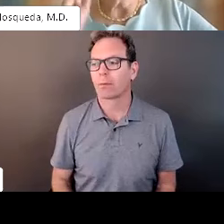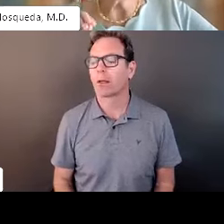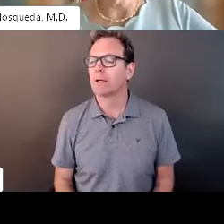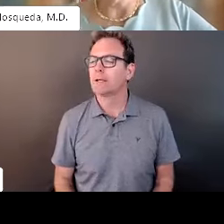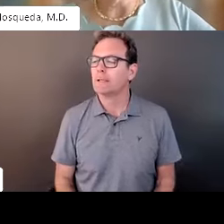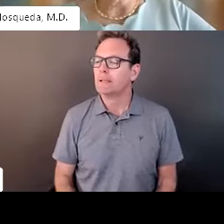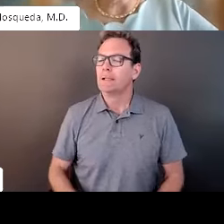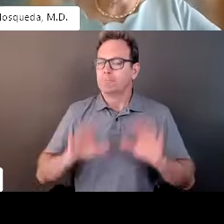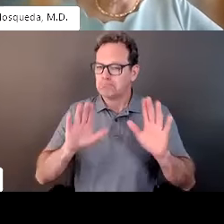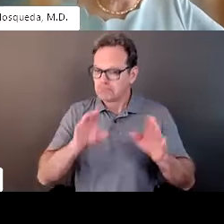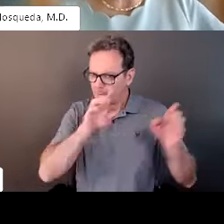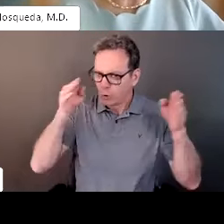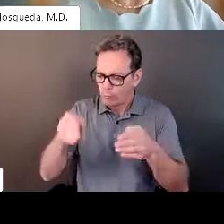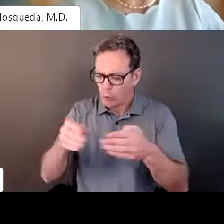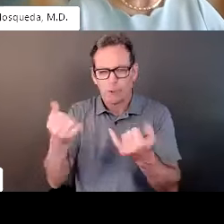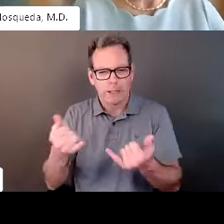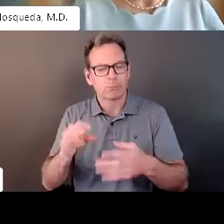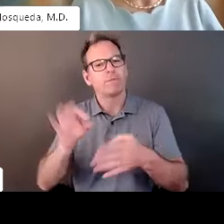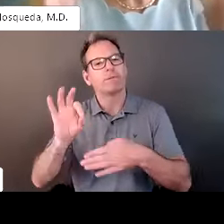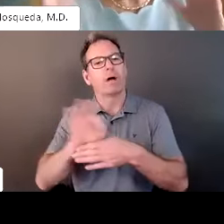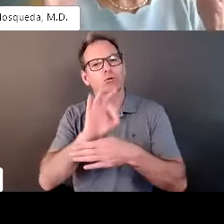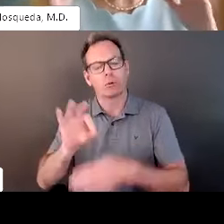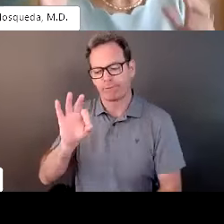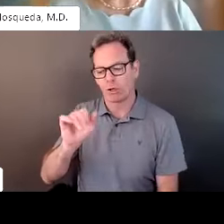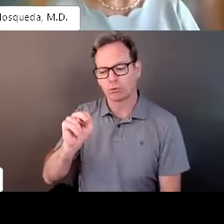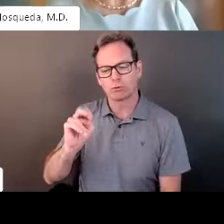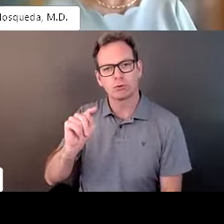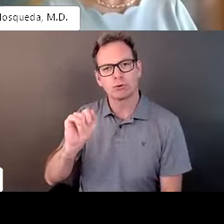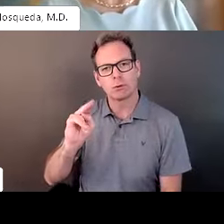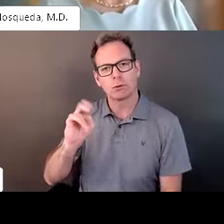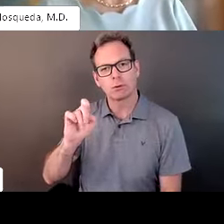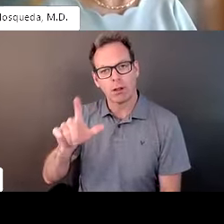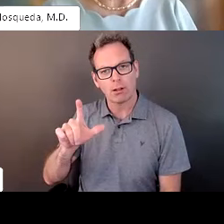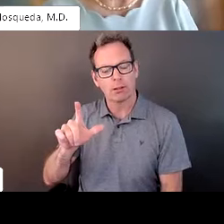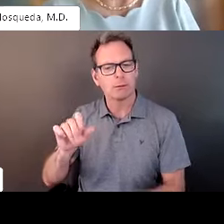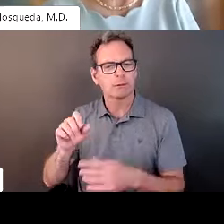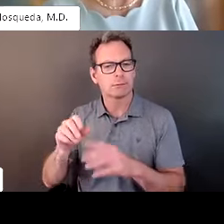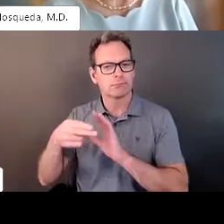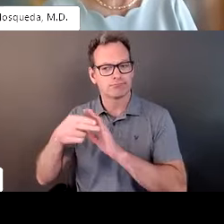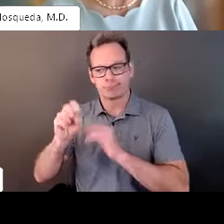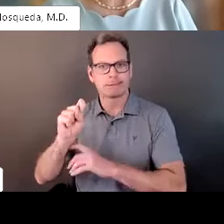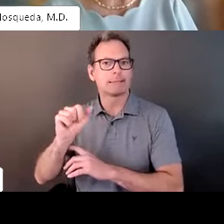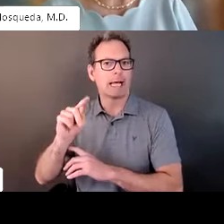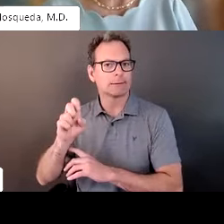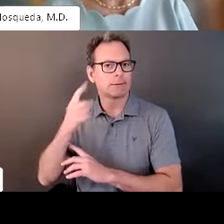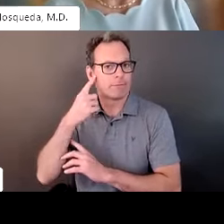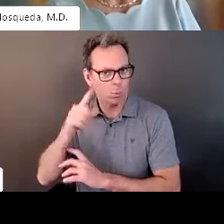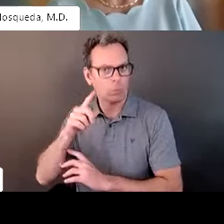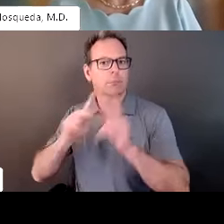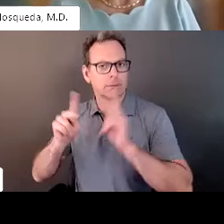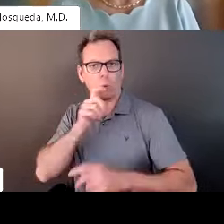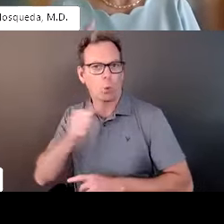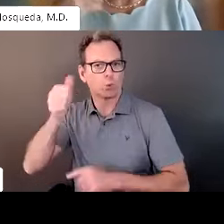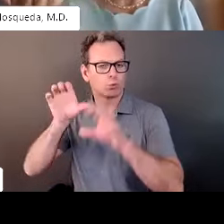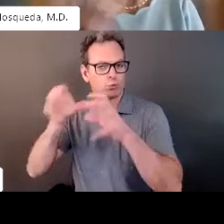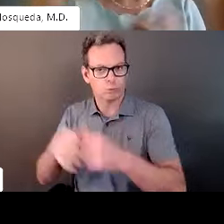understand the functional status of older adults when we're trying to understand the risk and context for elder abuse or neglect. I